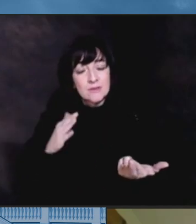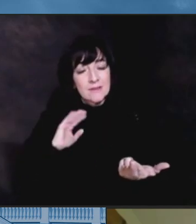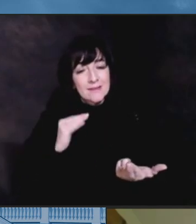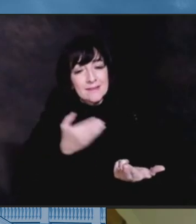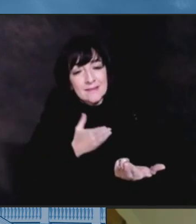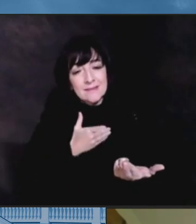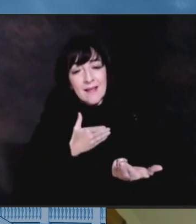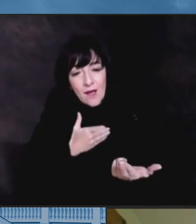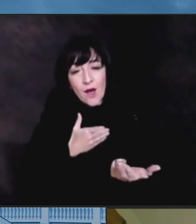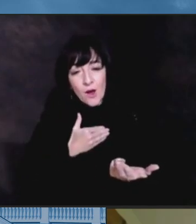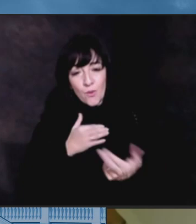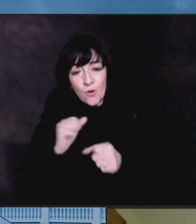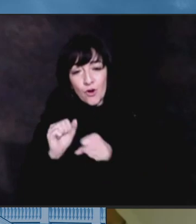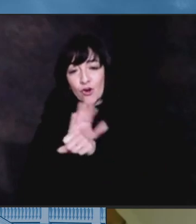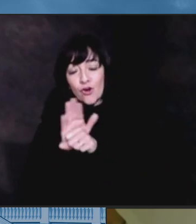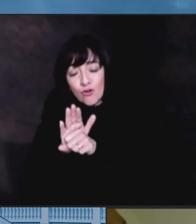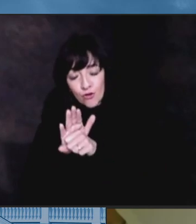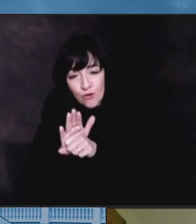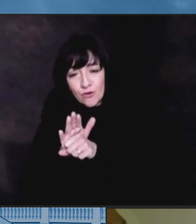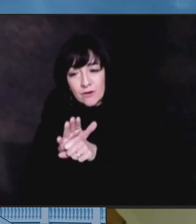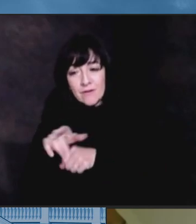our vaccine tab.